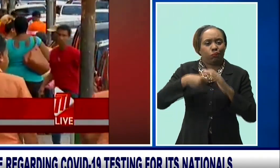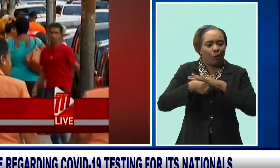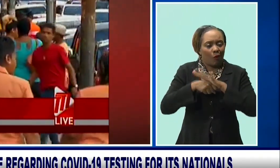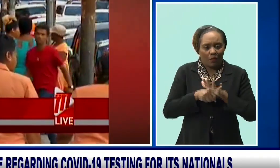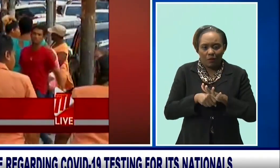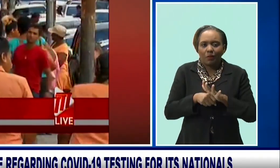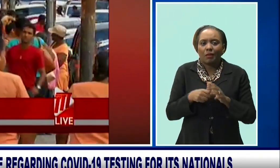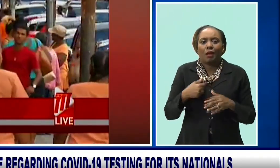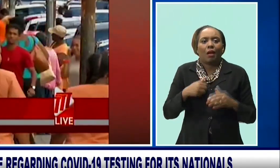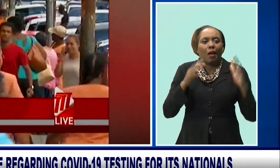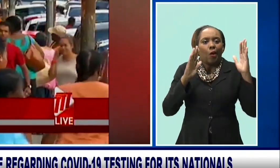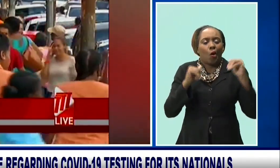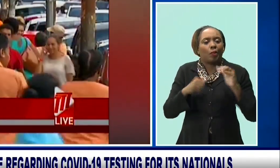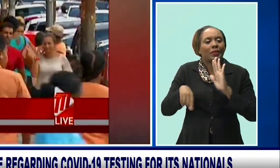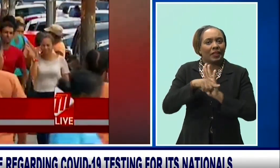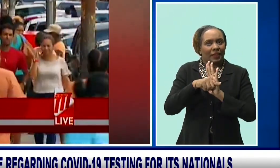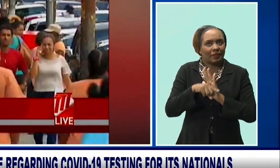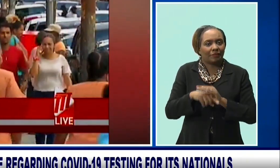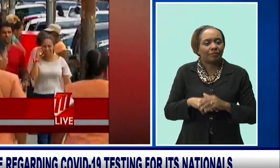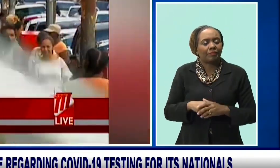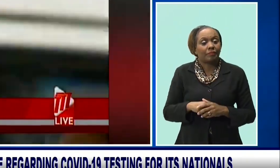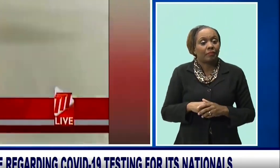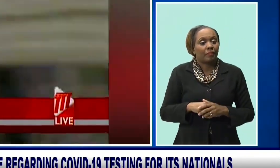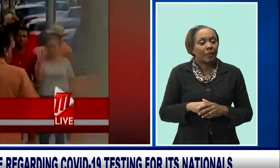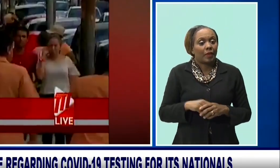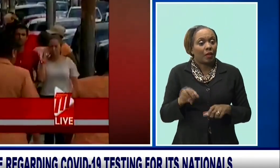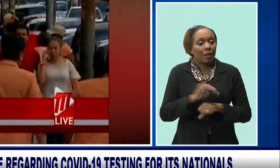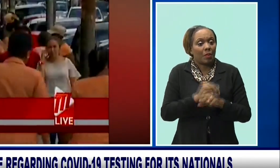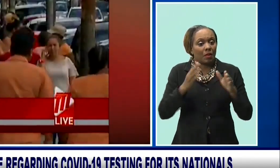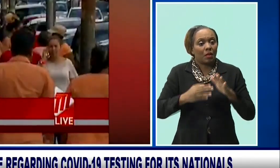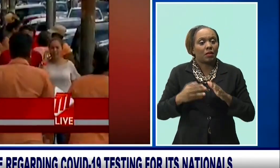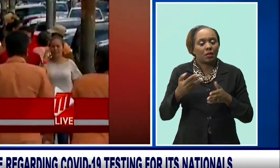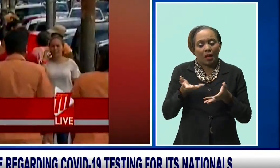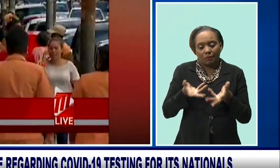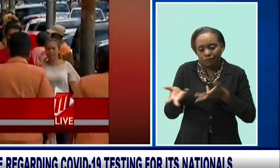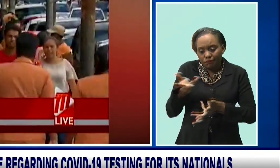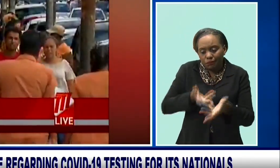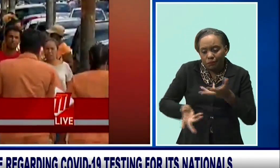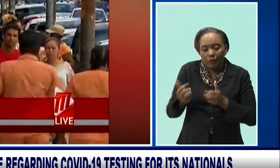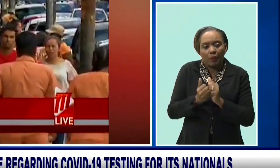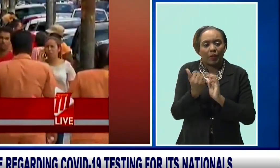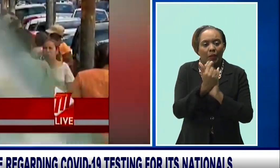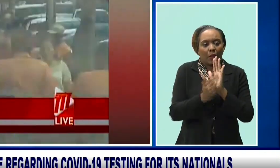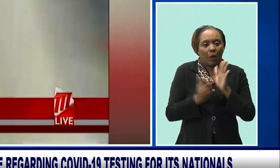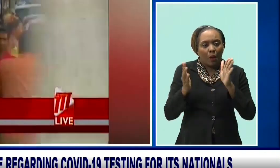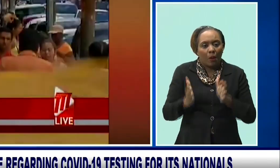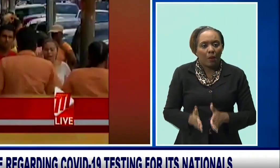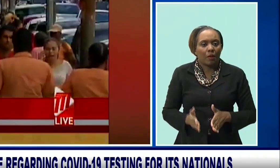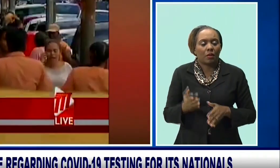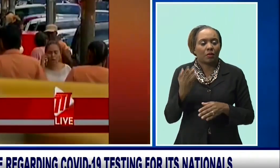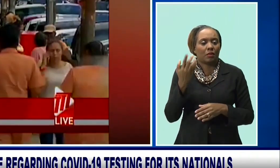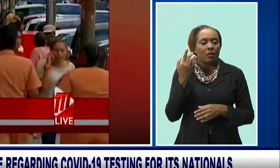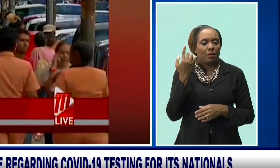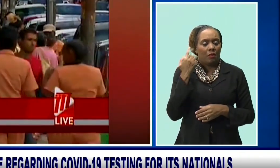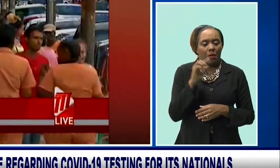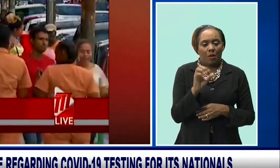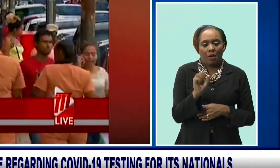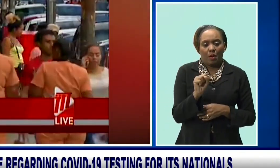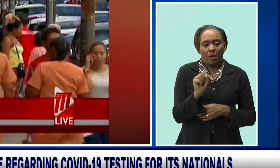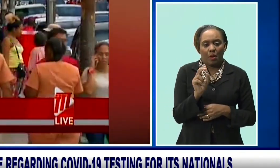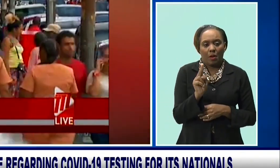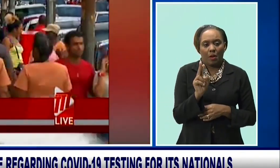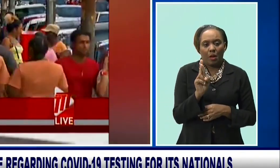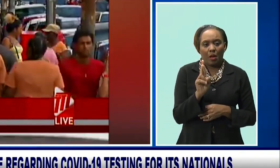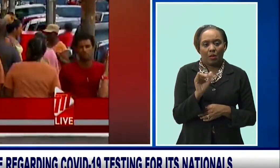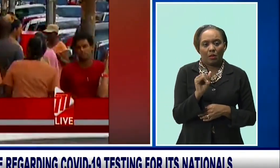Young has been liaising with lawyers for the Trinidadians in Suriname, and he was in contact with the government in Suriname to have